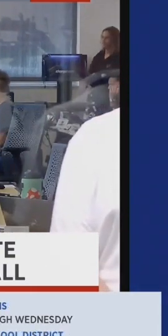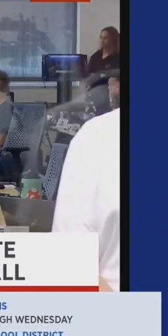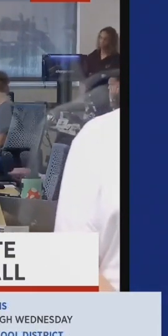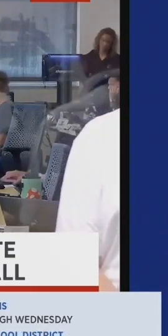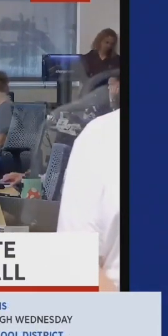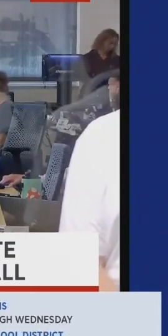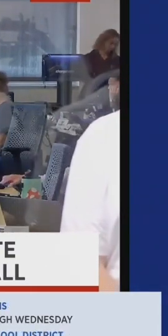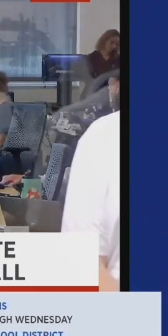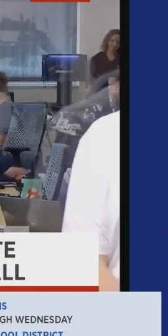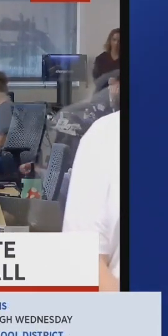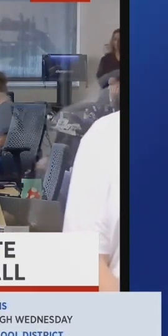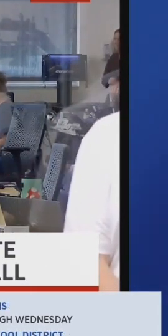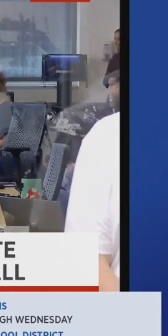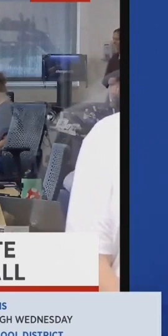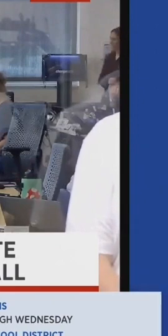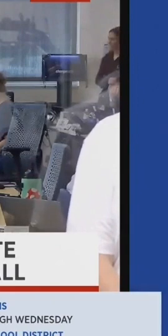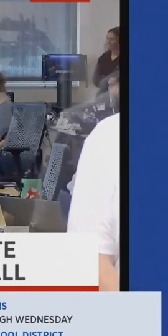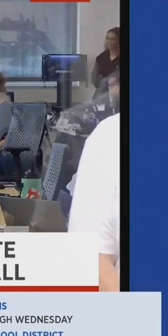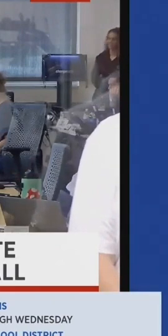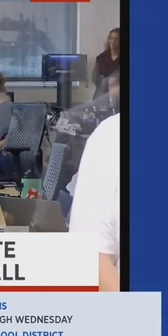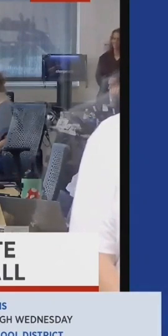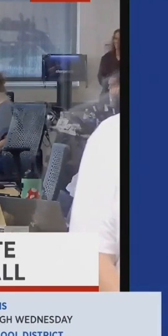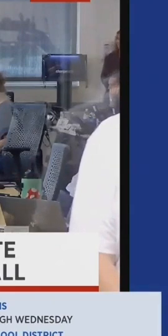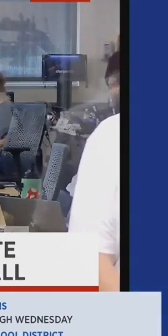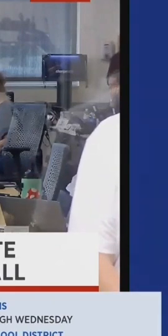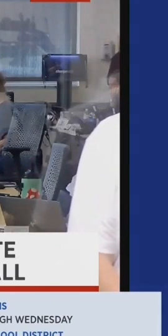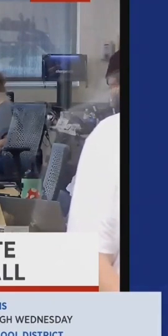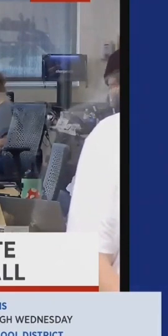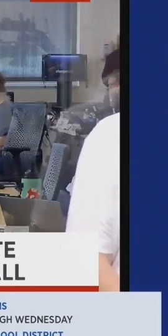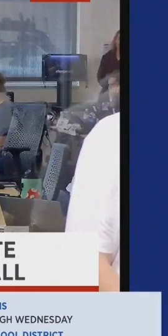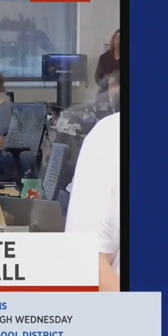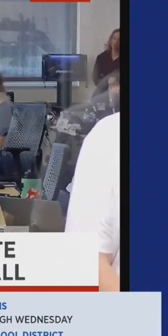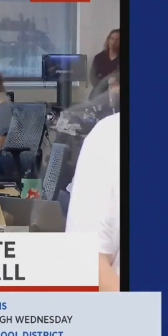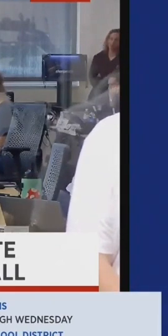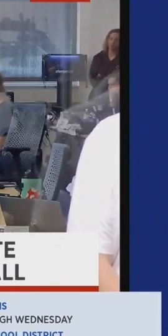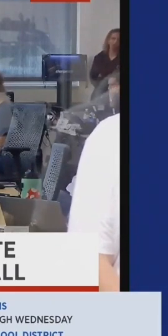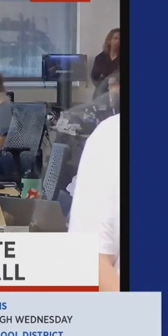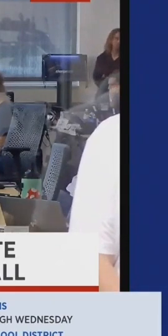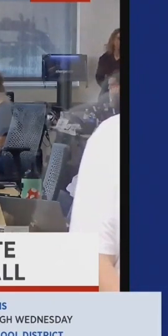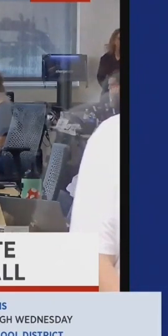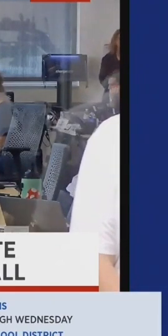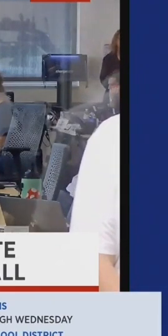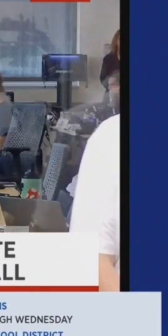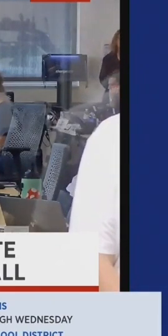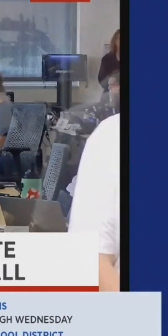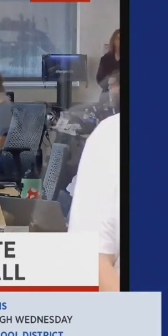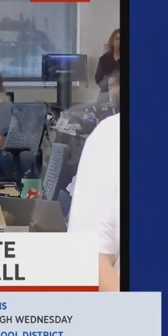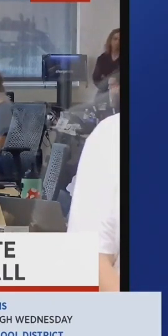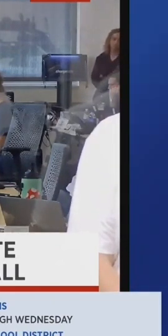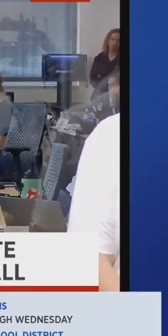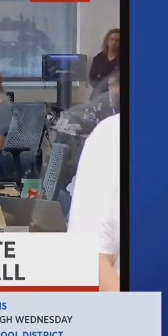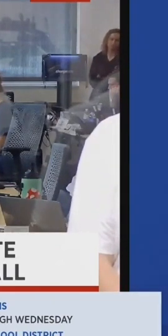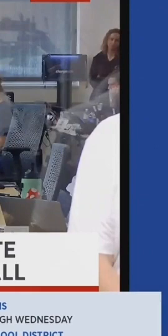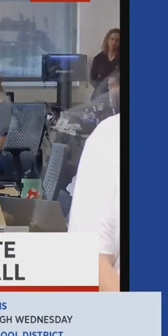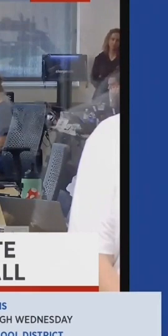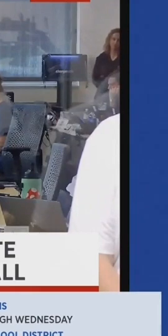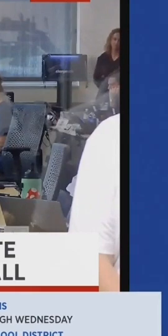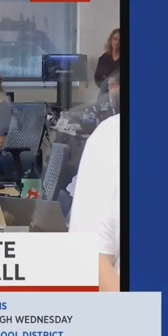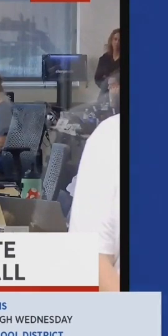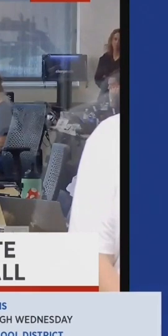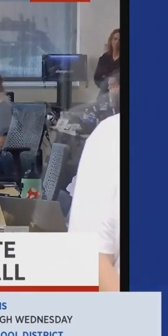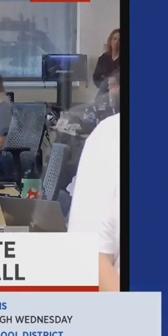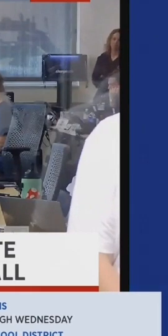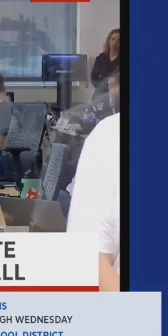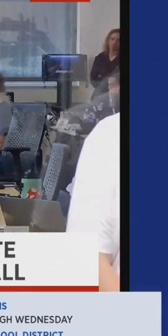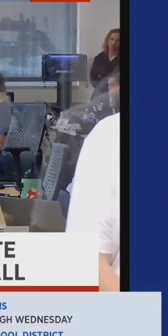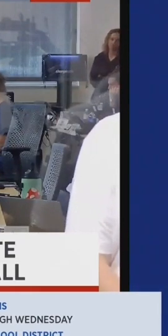80 miles off our coast, so it's it's going to be severe. It's going to be about 3 to 4 feet above what